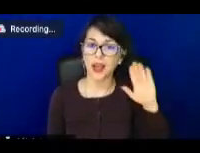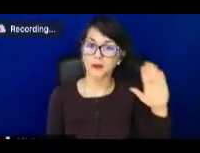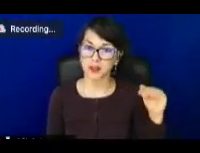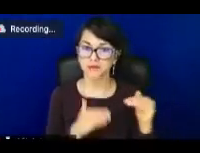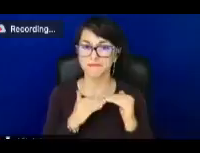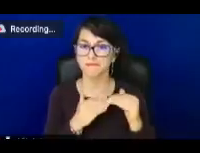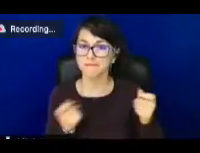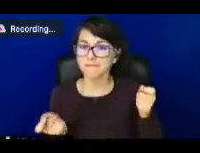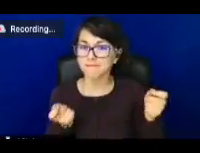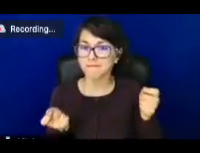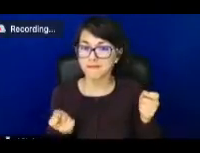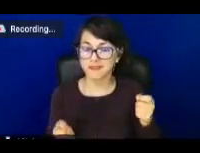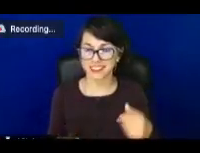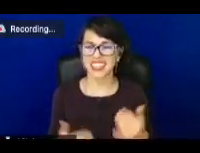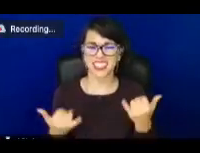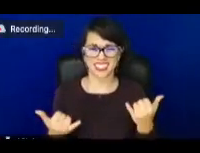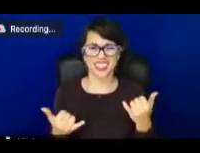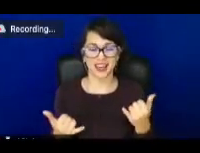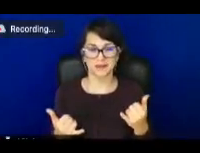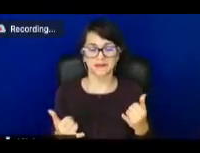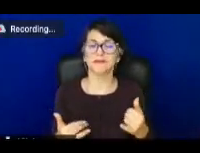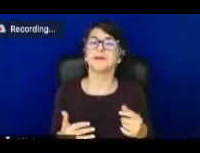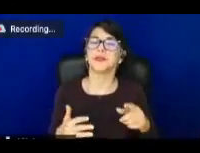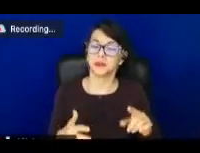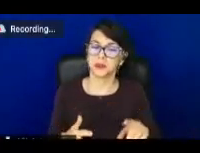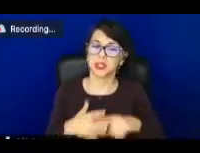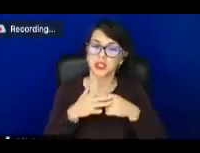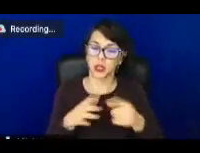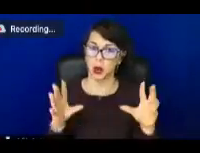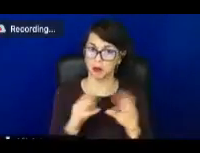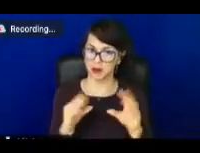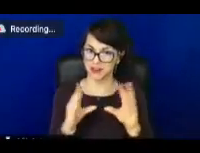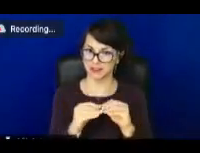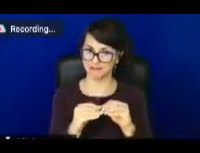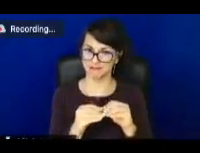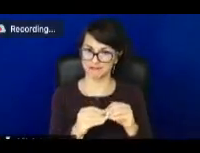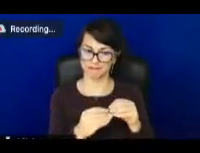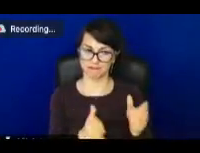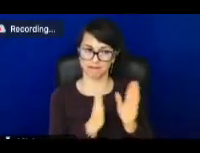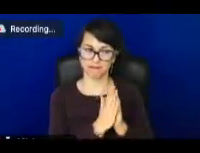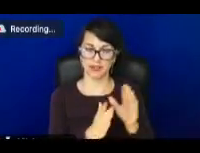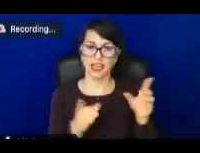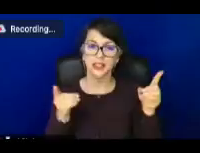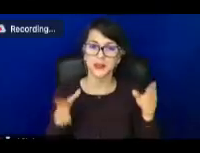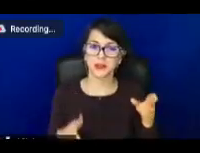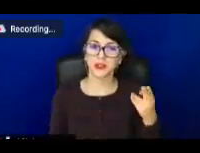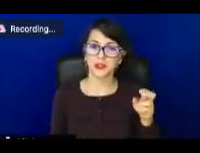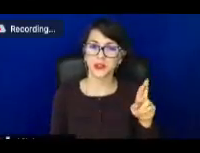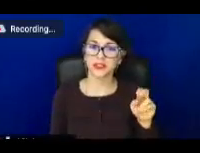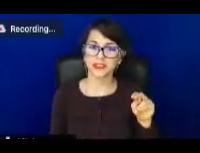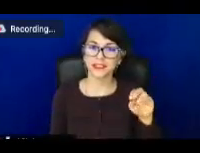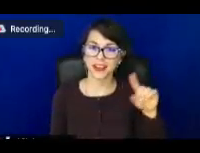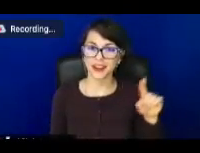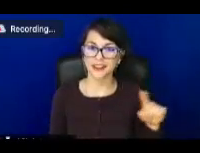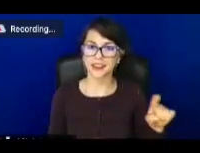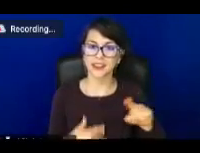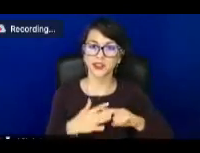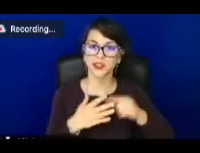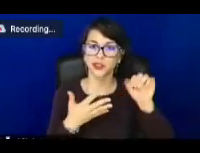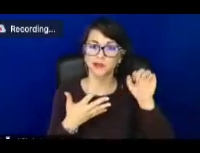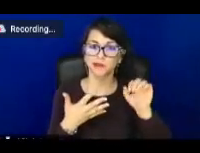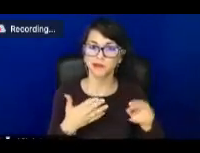by calling this meeting to order and ask Director Hernandez to call the roll. Yes,